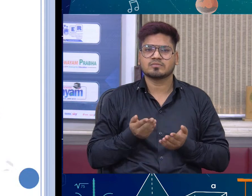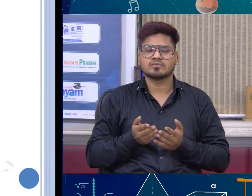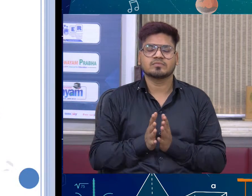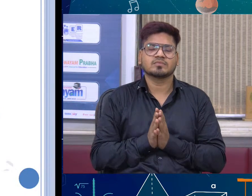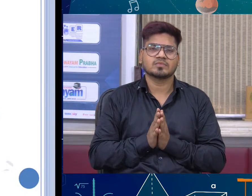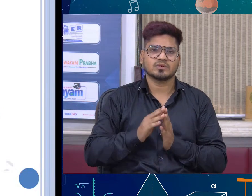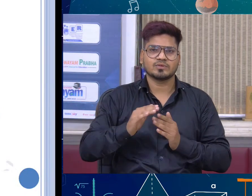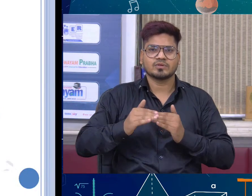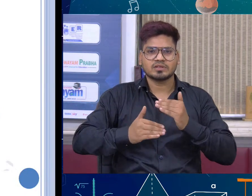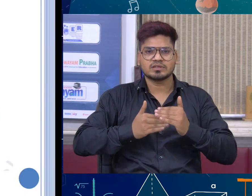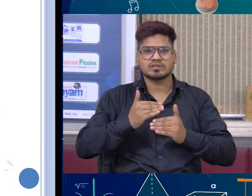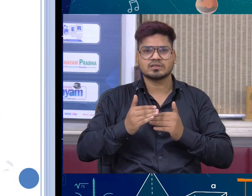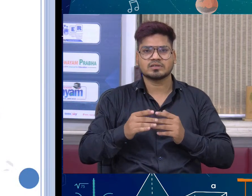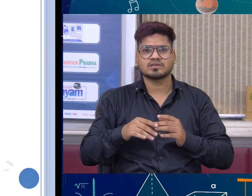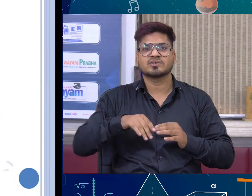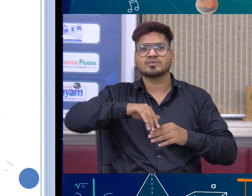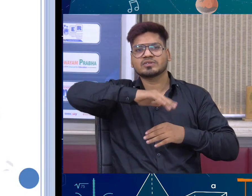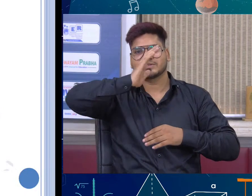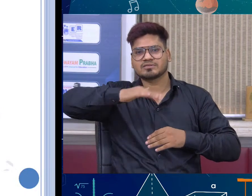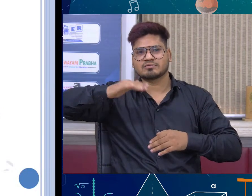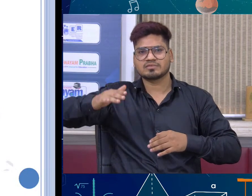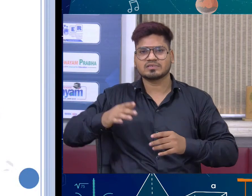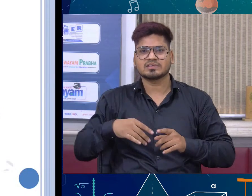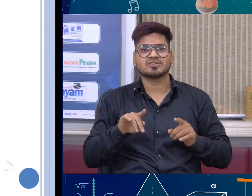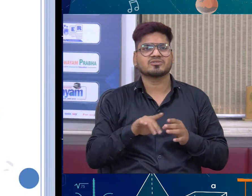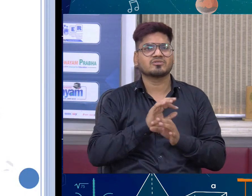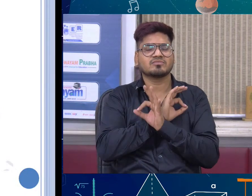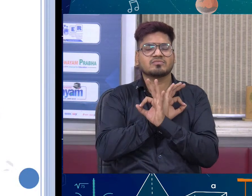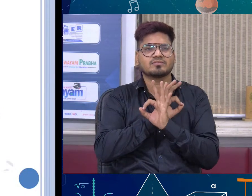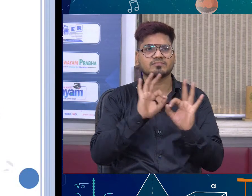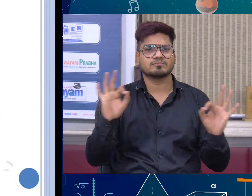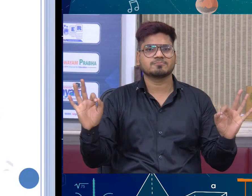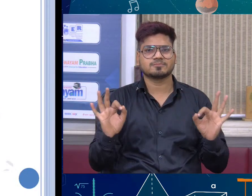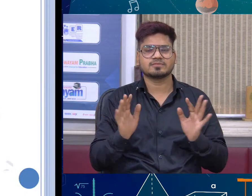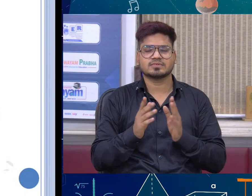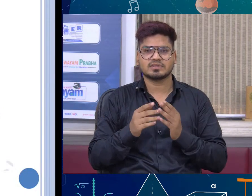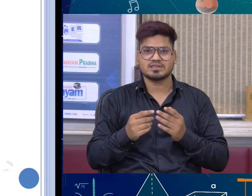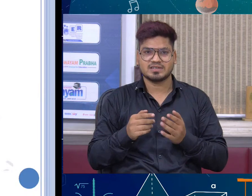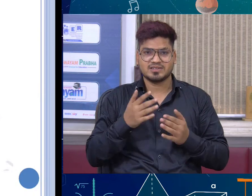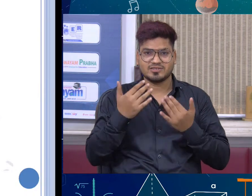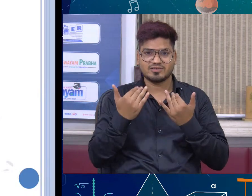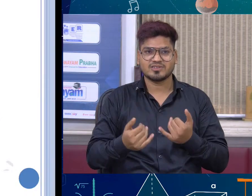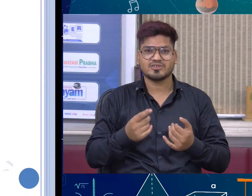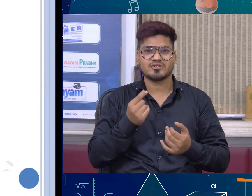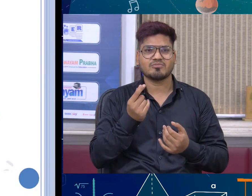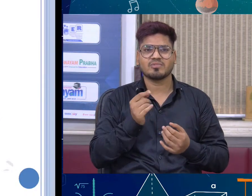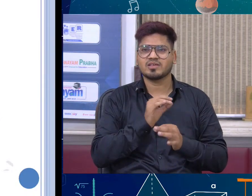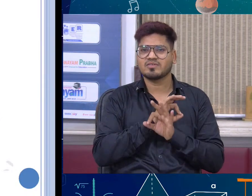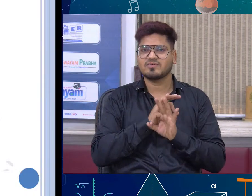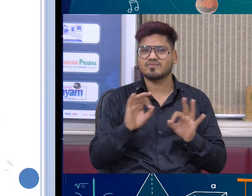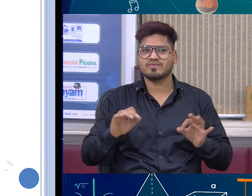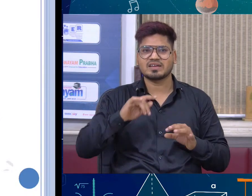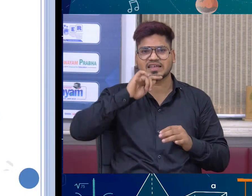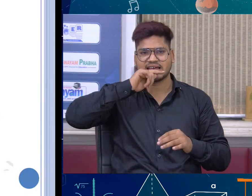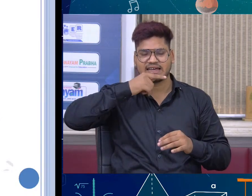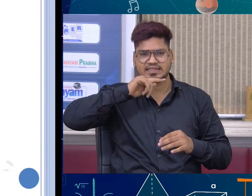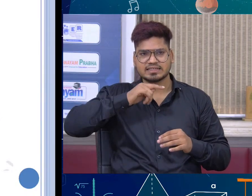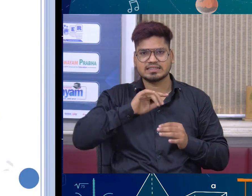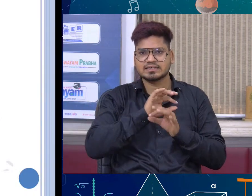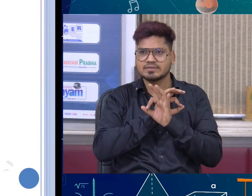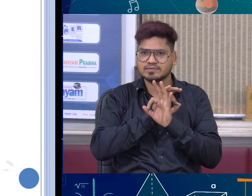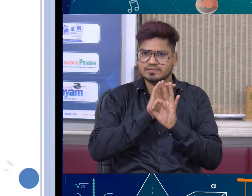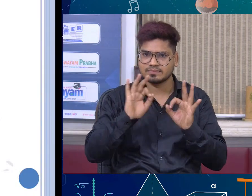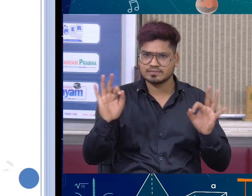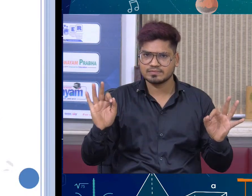than this. The hill has left nothing. This year we will have no corn. That